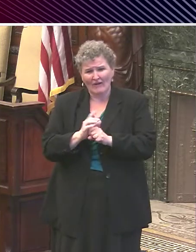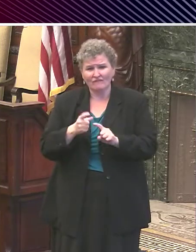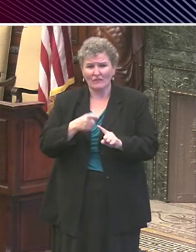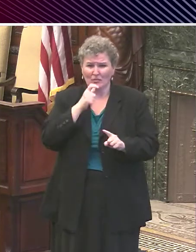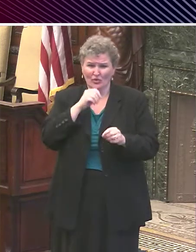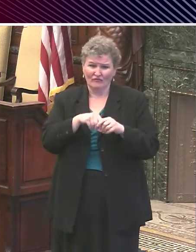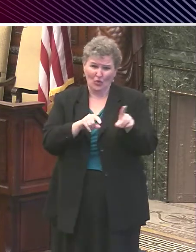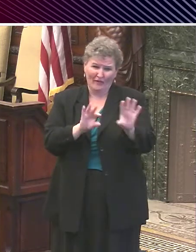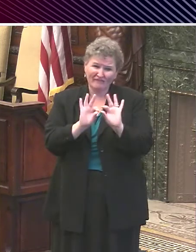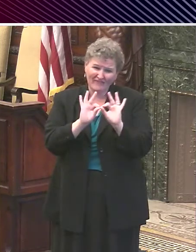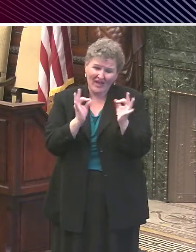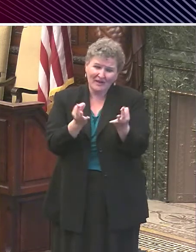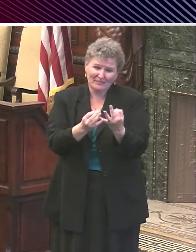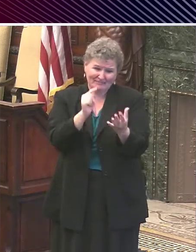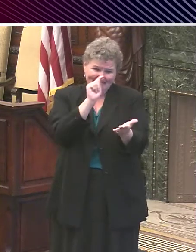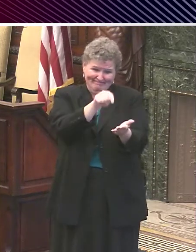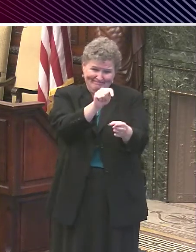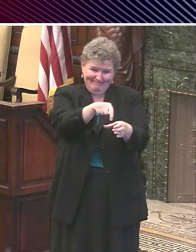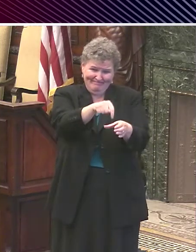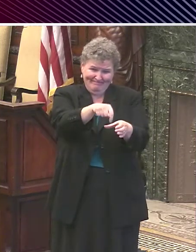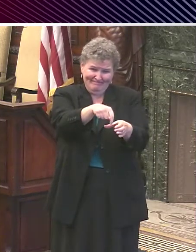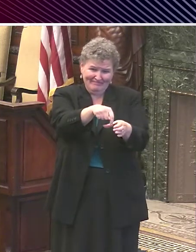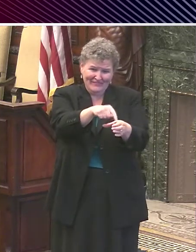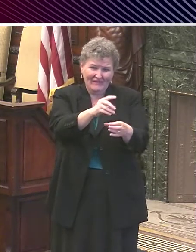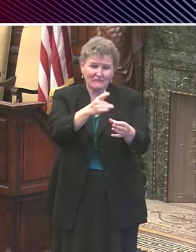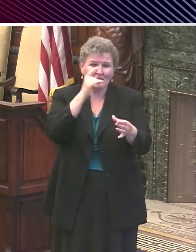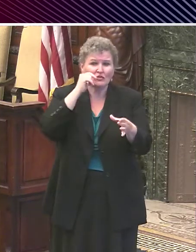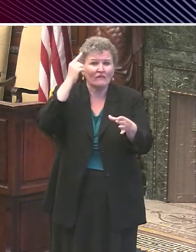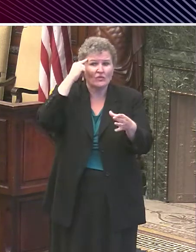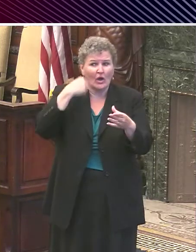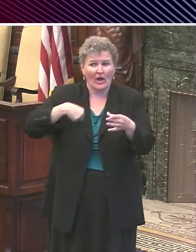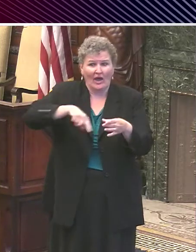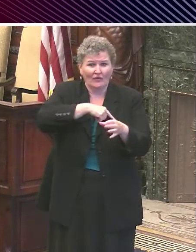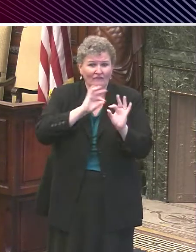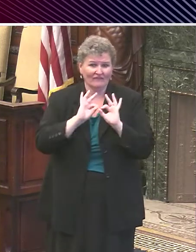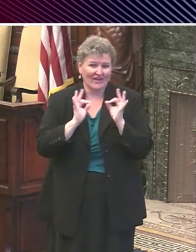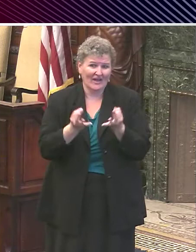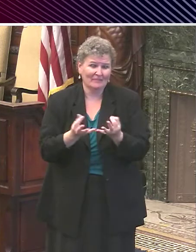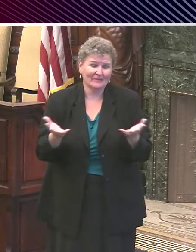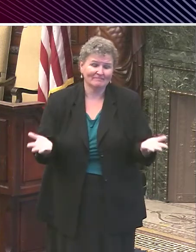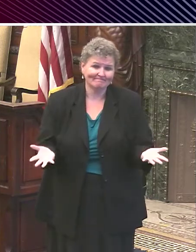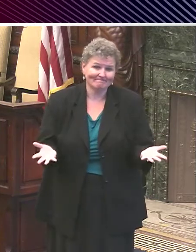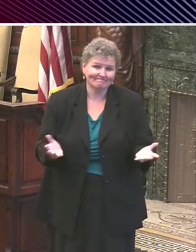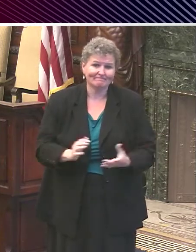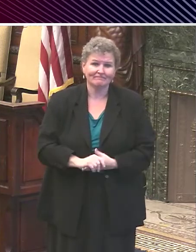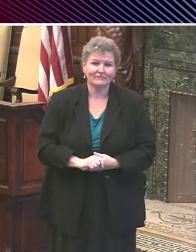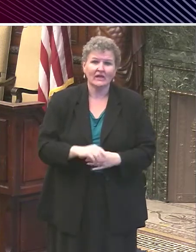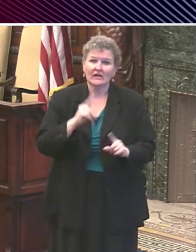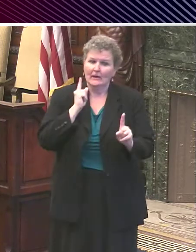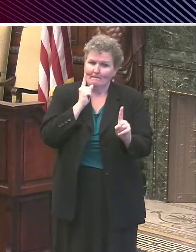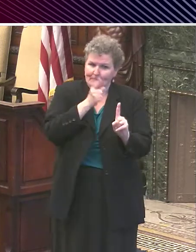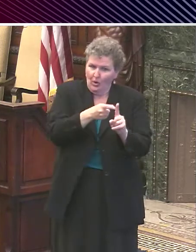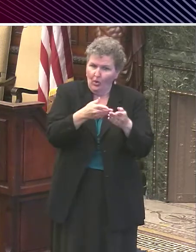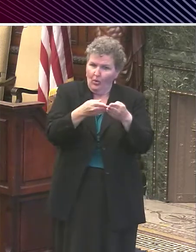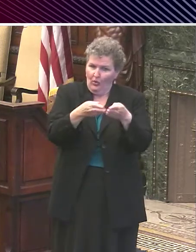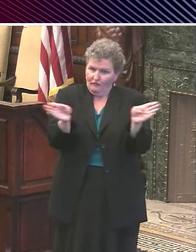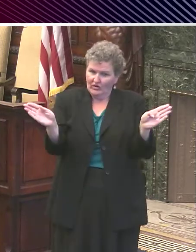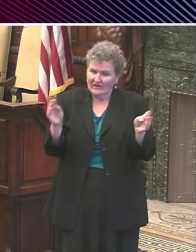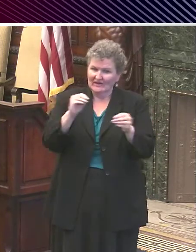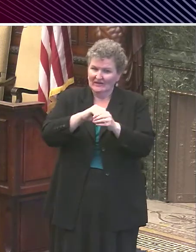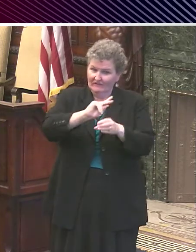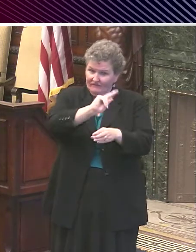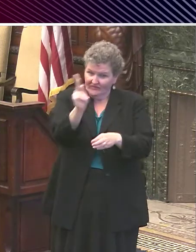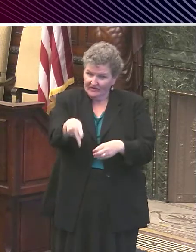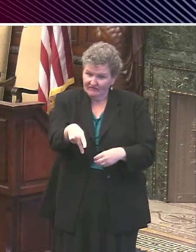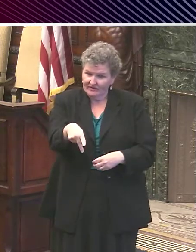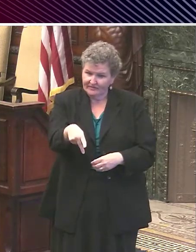relatives. And that's useful lessons for all of us in prevention. So getting back to the overall increase in Philadelphia, why is it